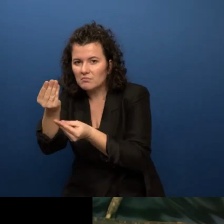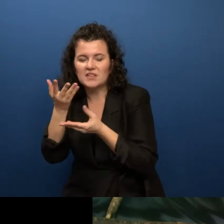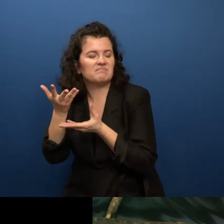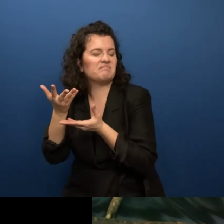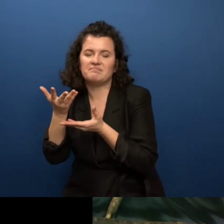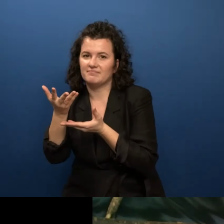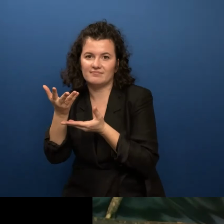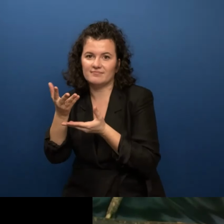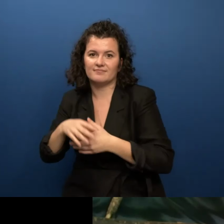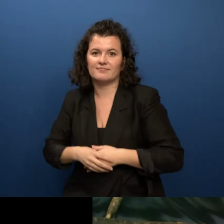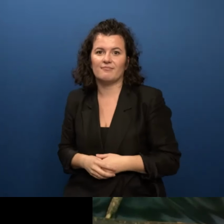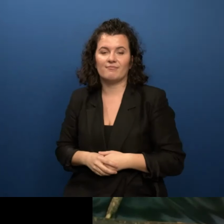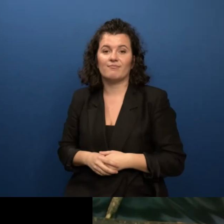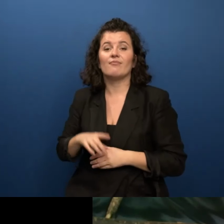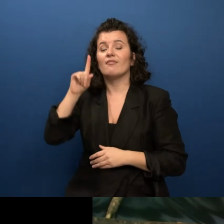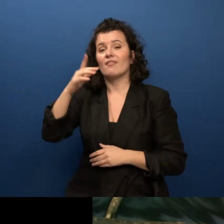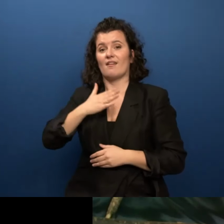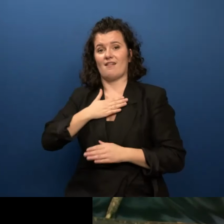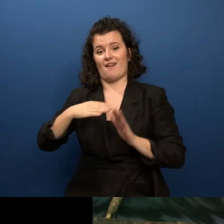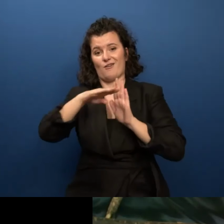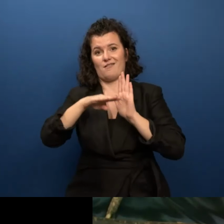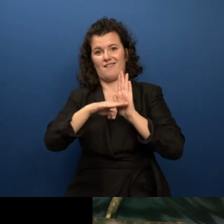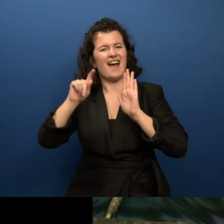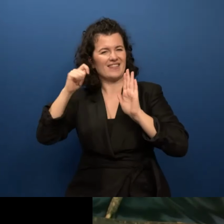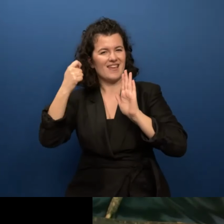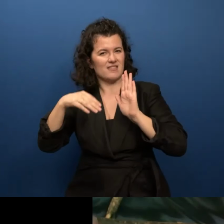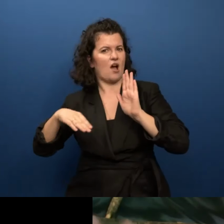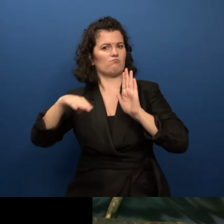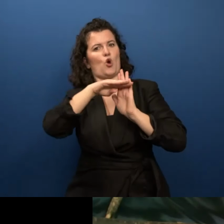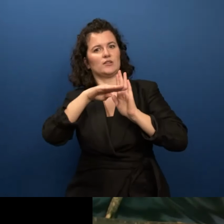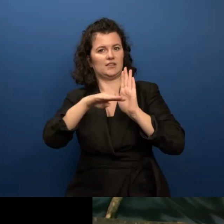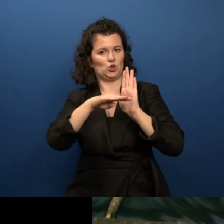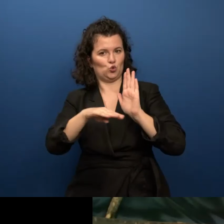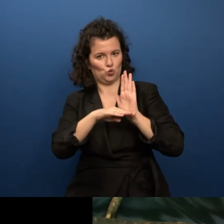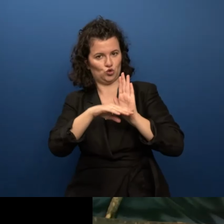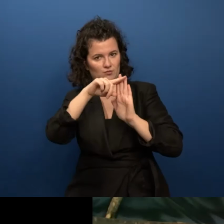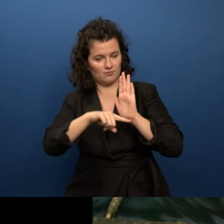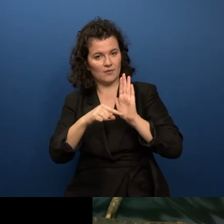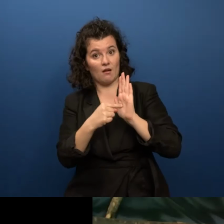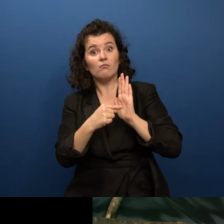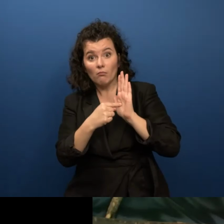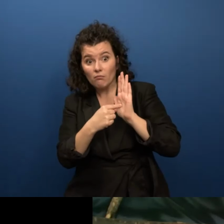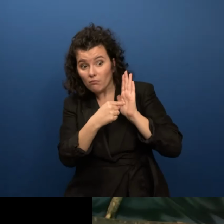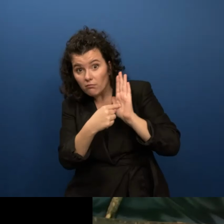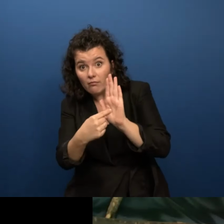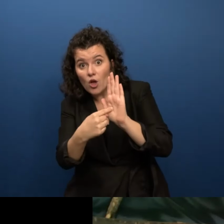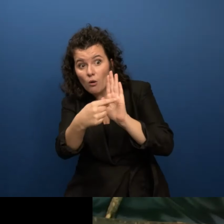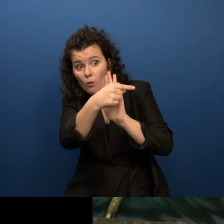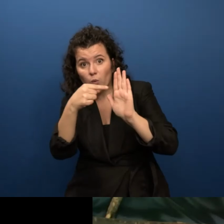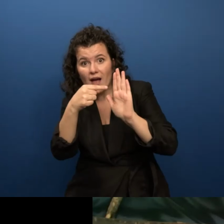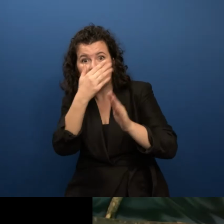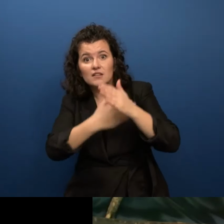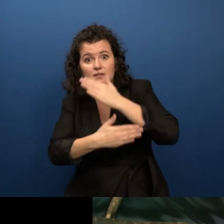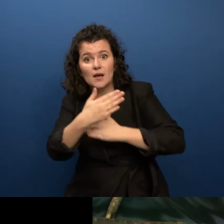see, in the constitution of Kenya, we have those opportunities reserved for persons with disabilities. So when the